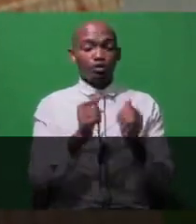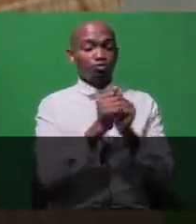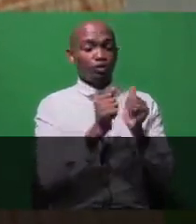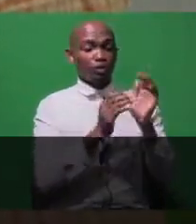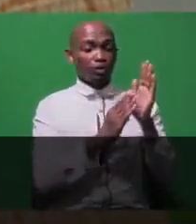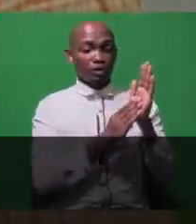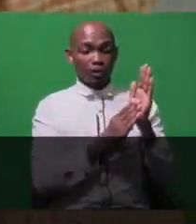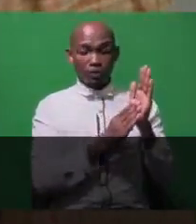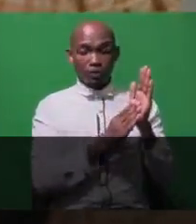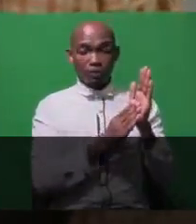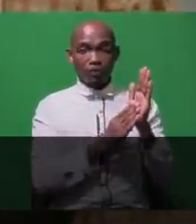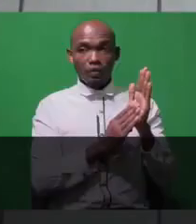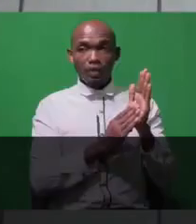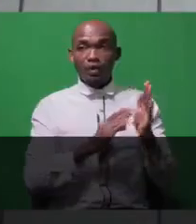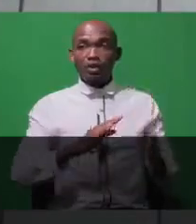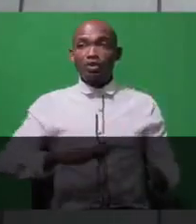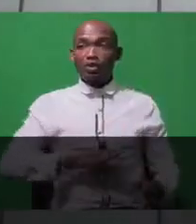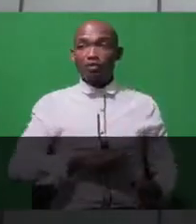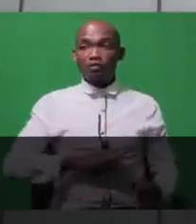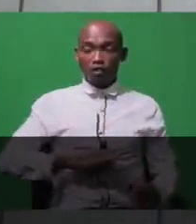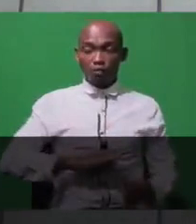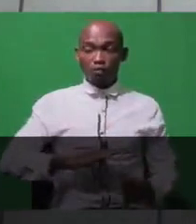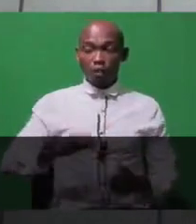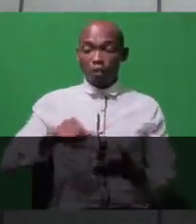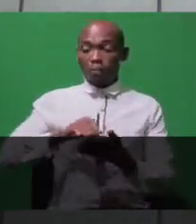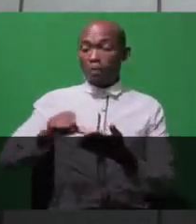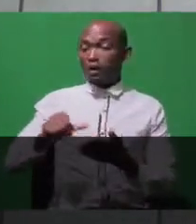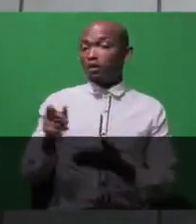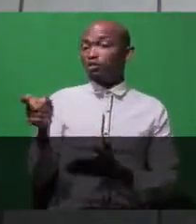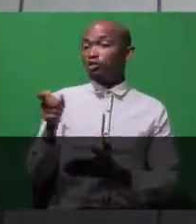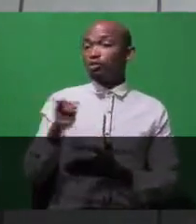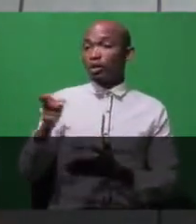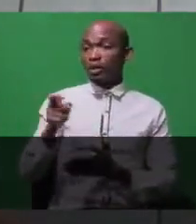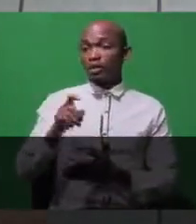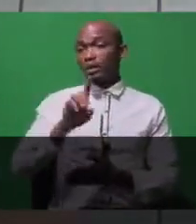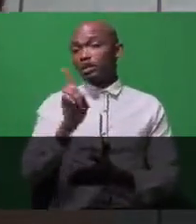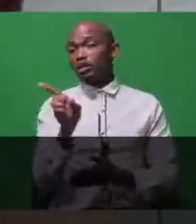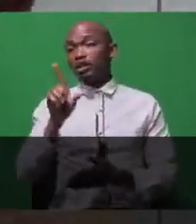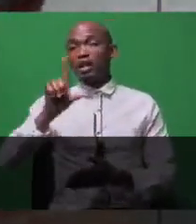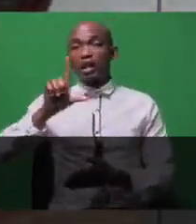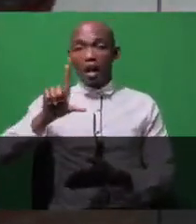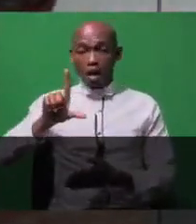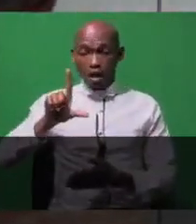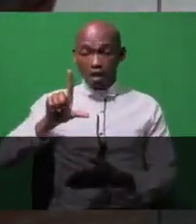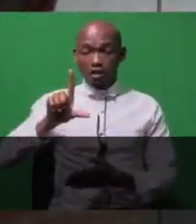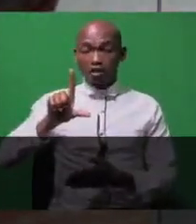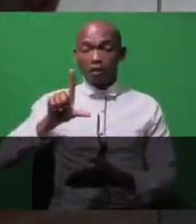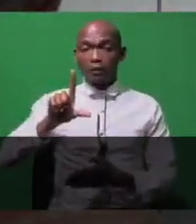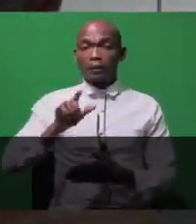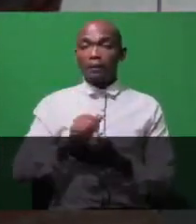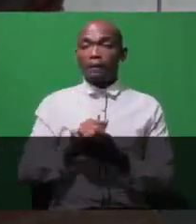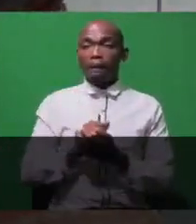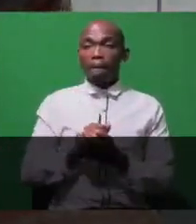general ledger, means of payment is cash. You put here